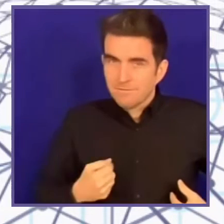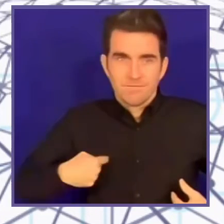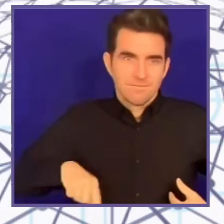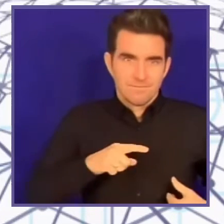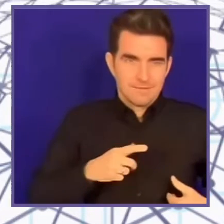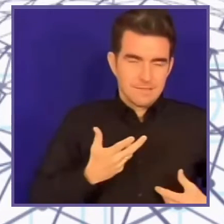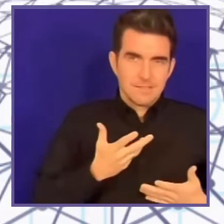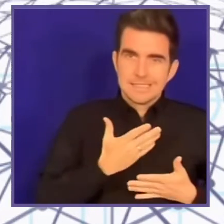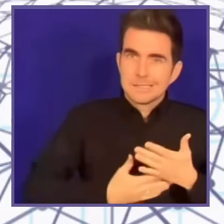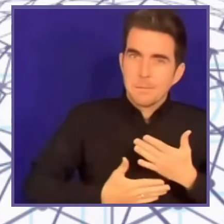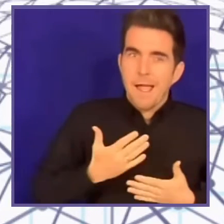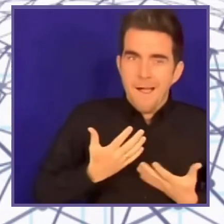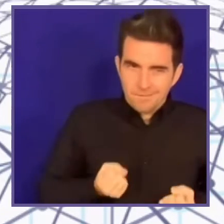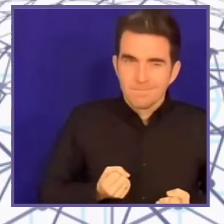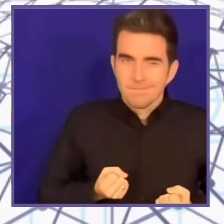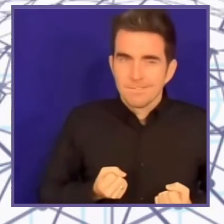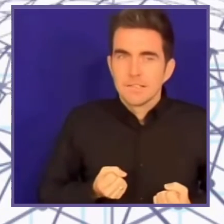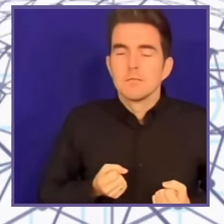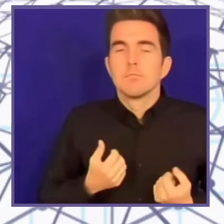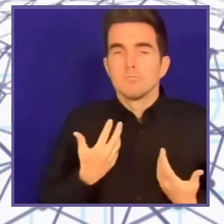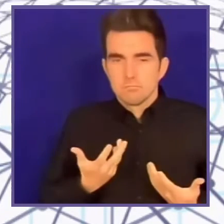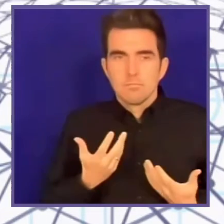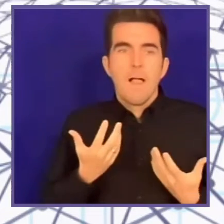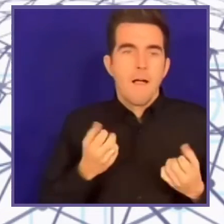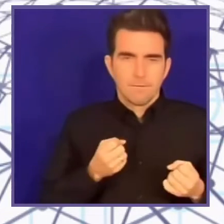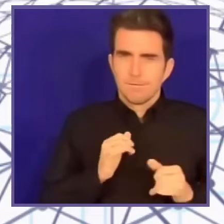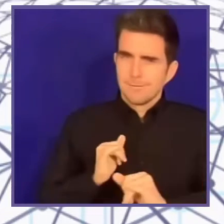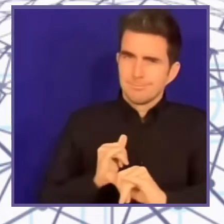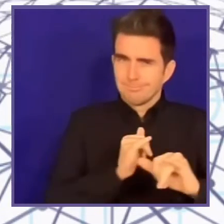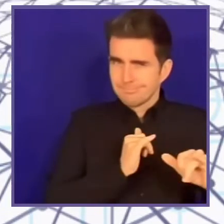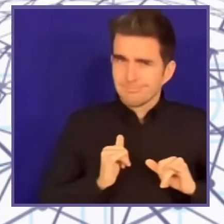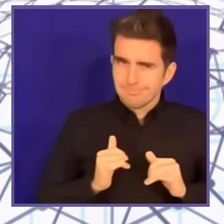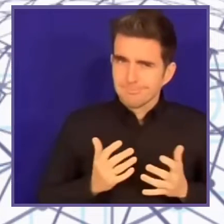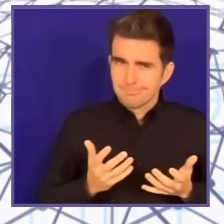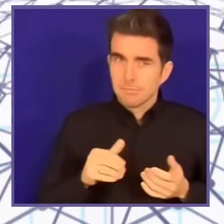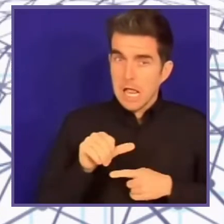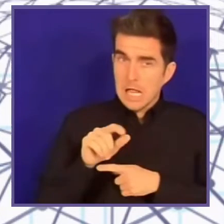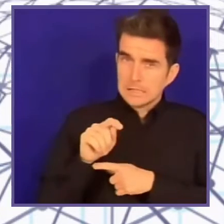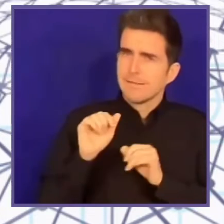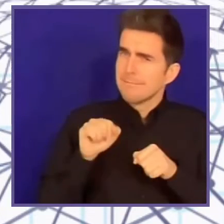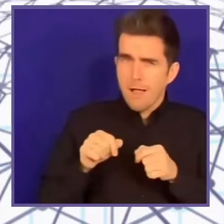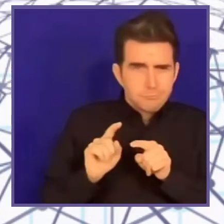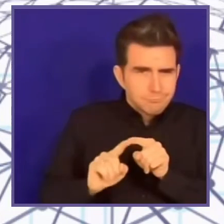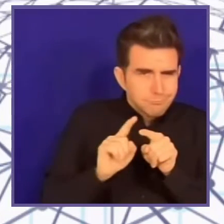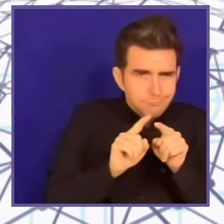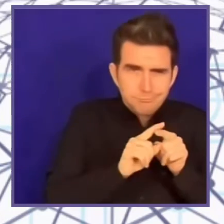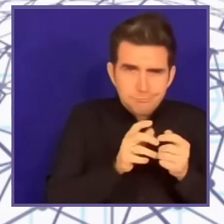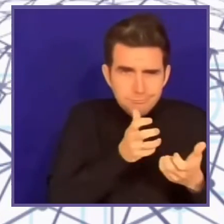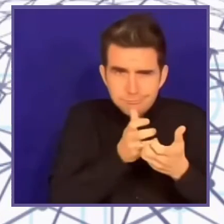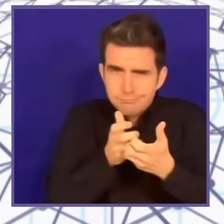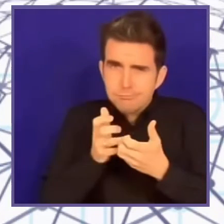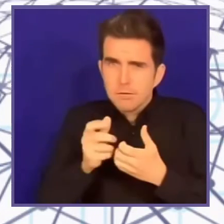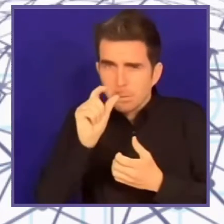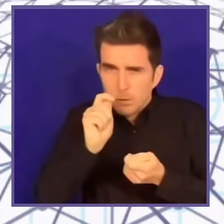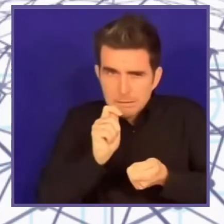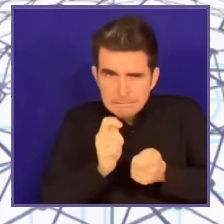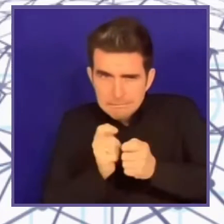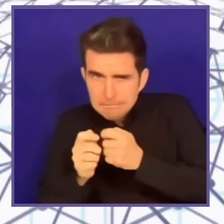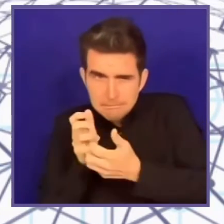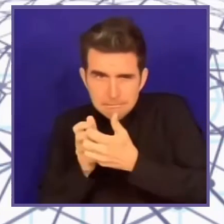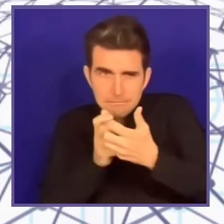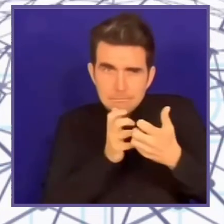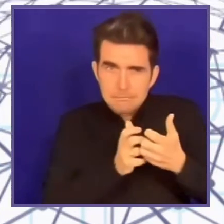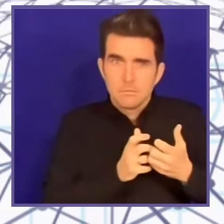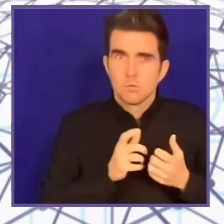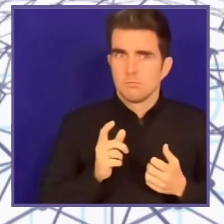tweaks. But it's important for startups to be able to access these global markets. And that's again something that we hope we can